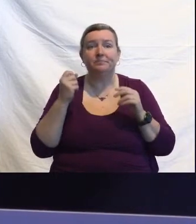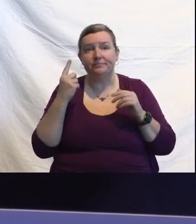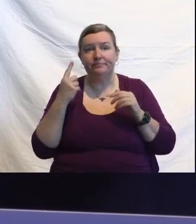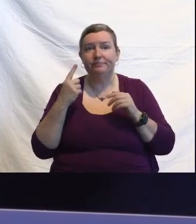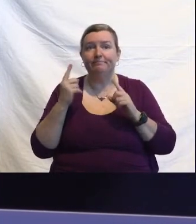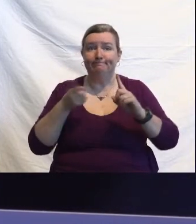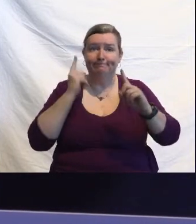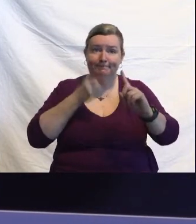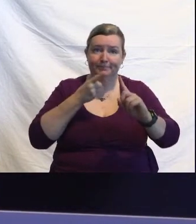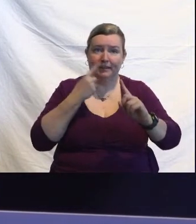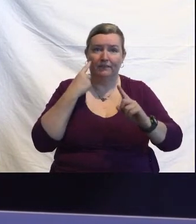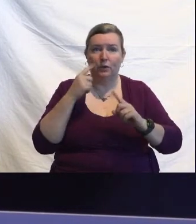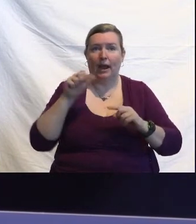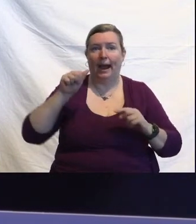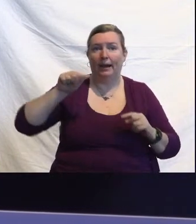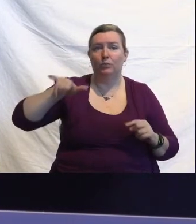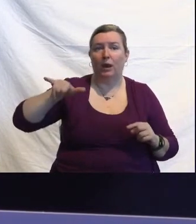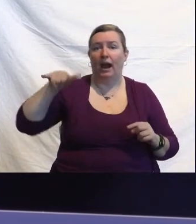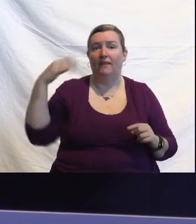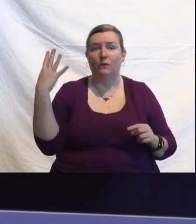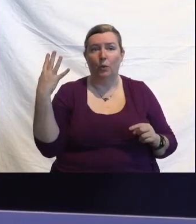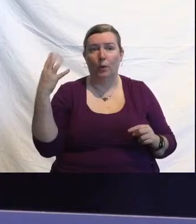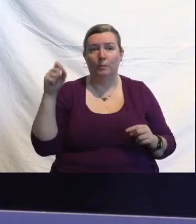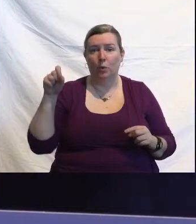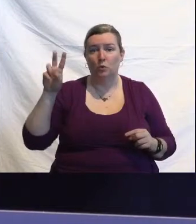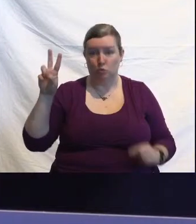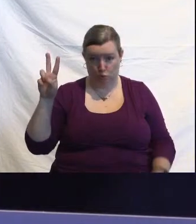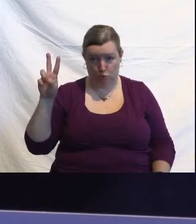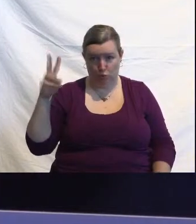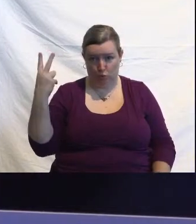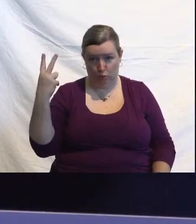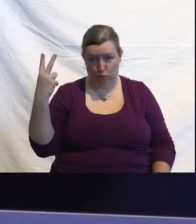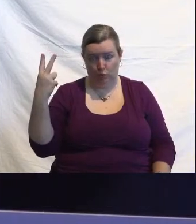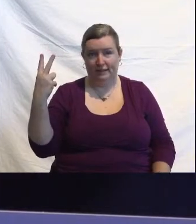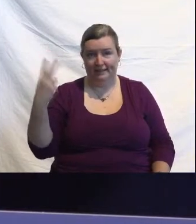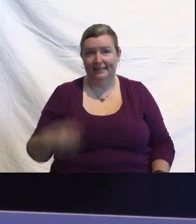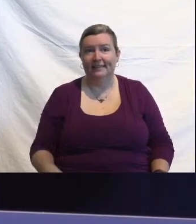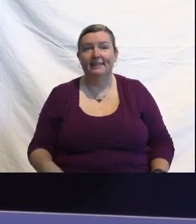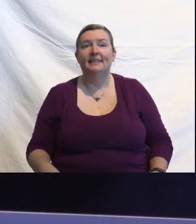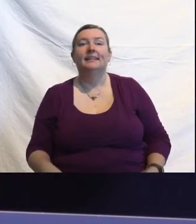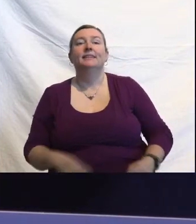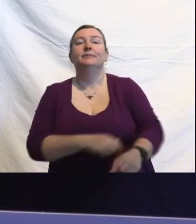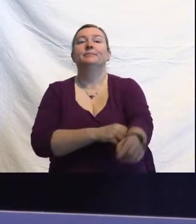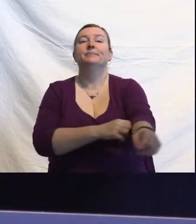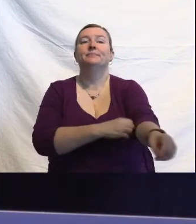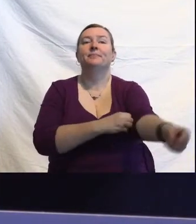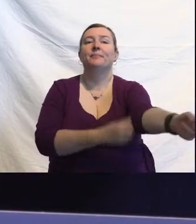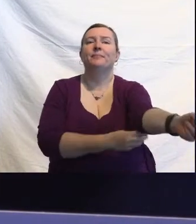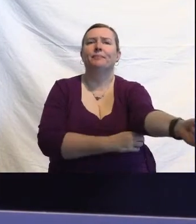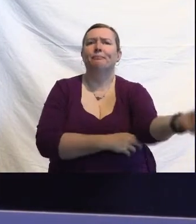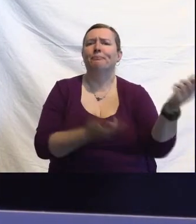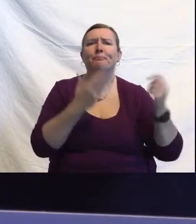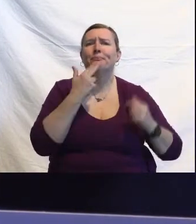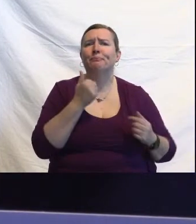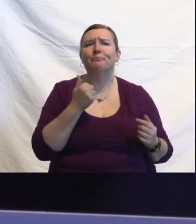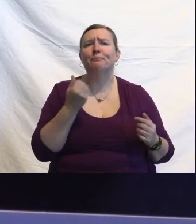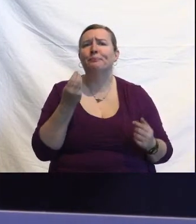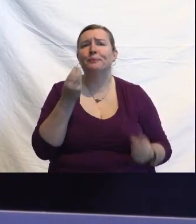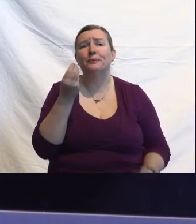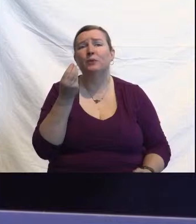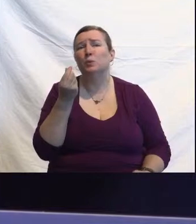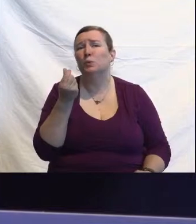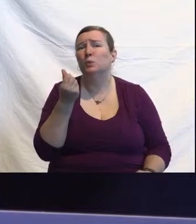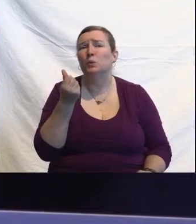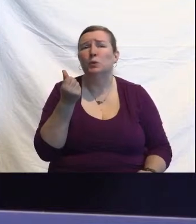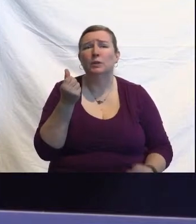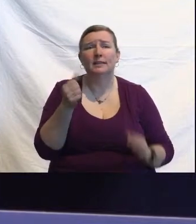for the AY 4.2, it's like, just a handful, and the last one that was identified here